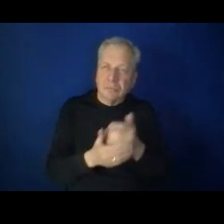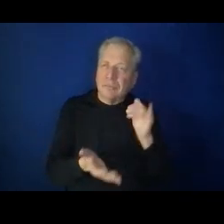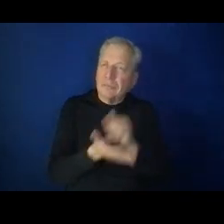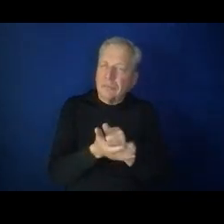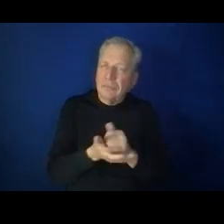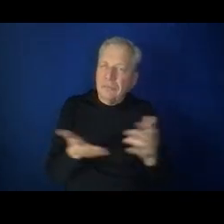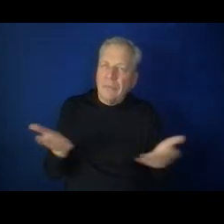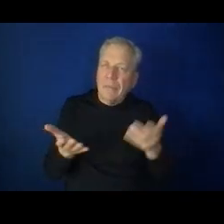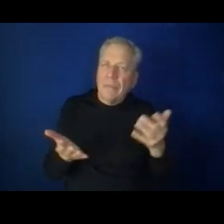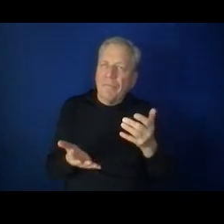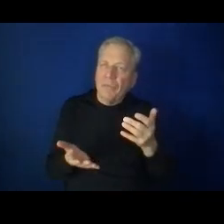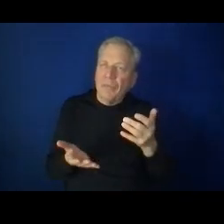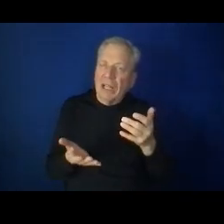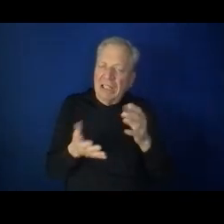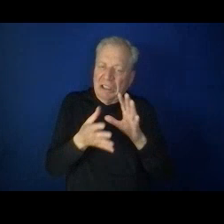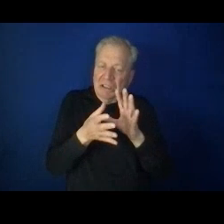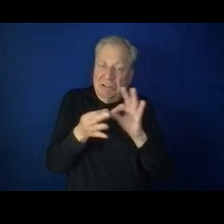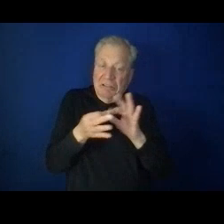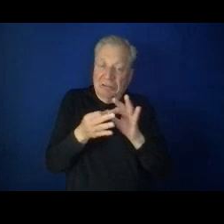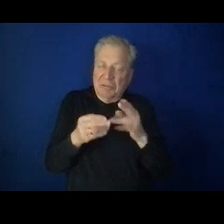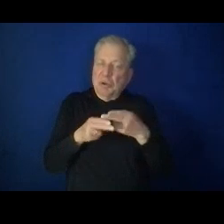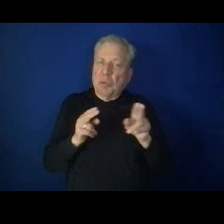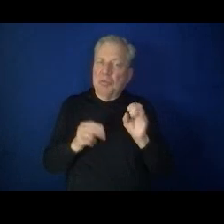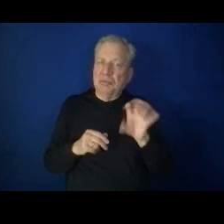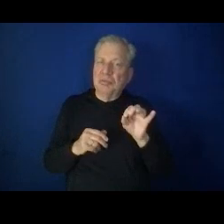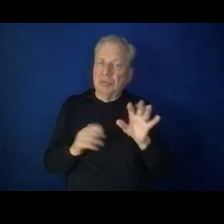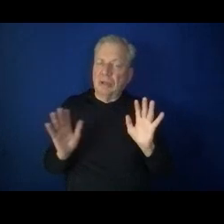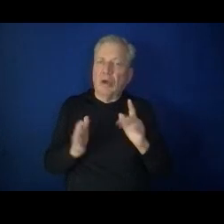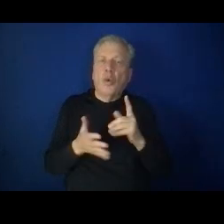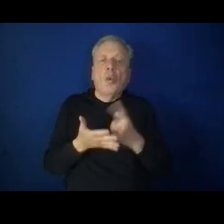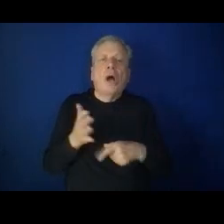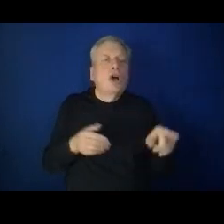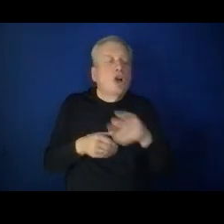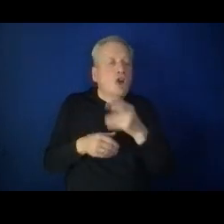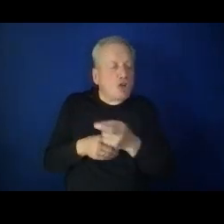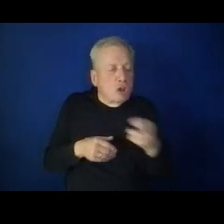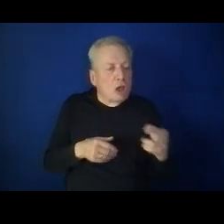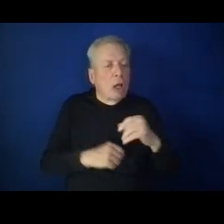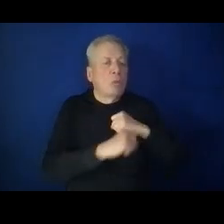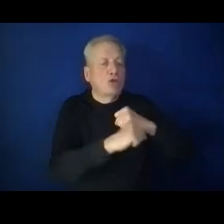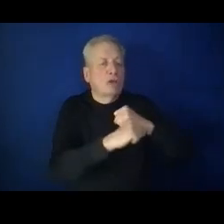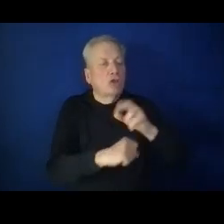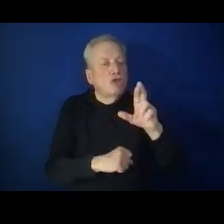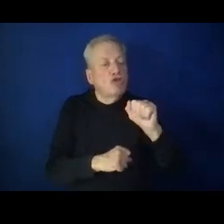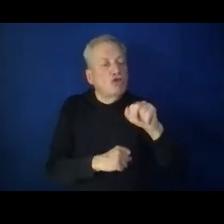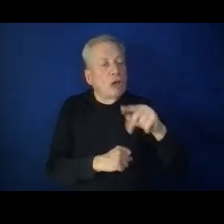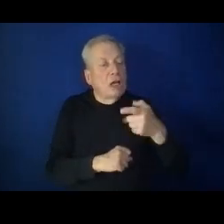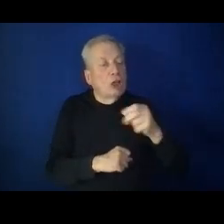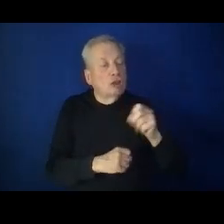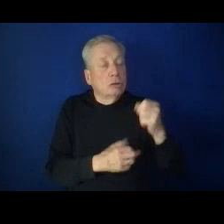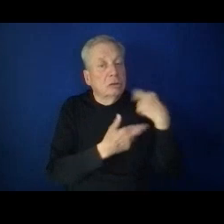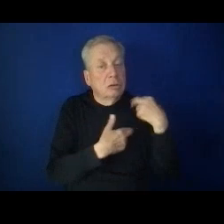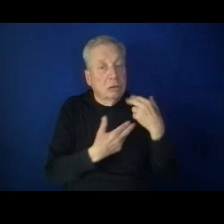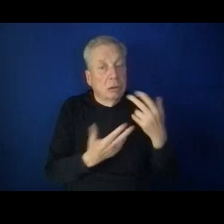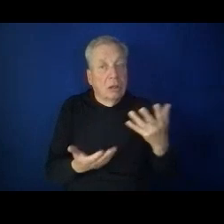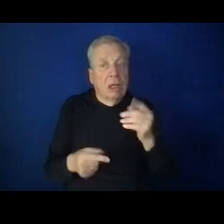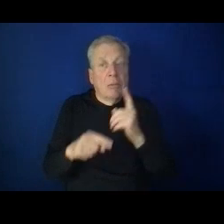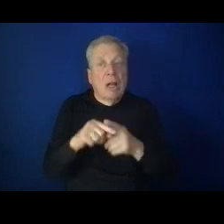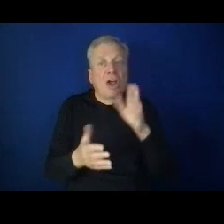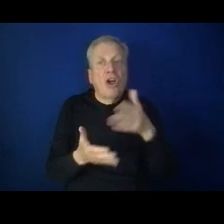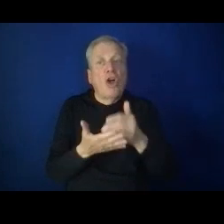that's in short what your resource and visitor protection rangers are doing. I want to kind of highlight some of those